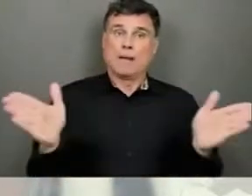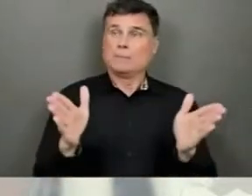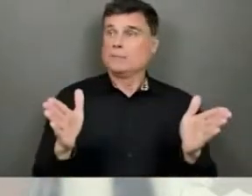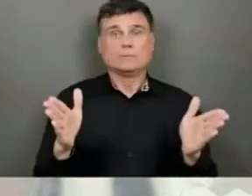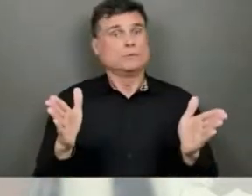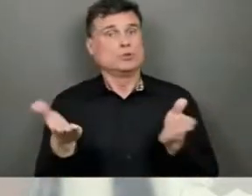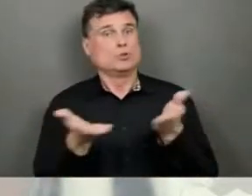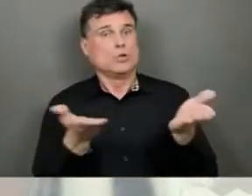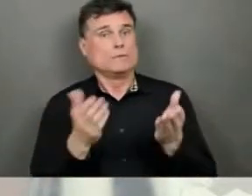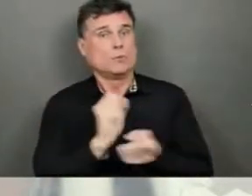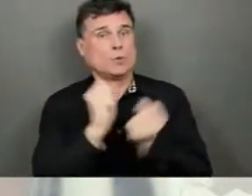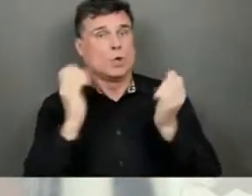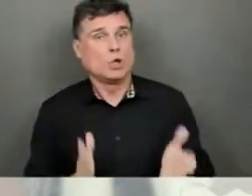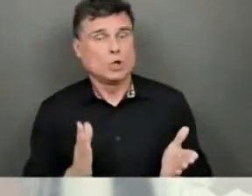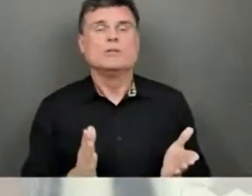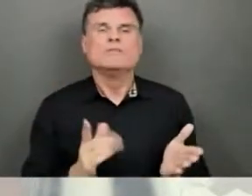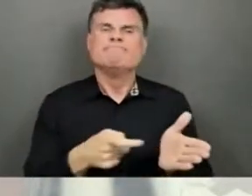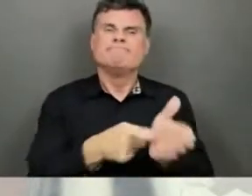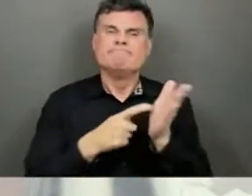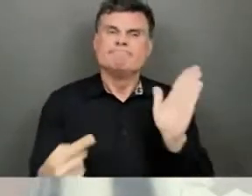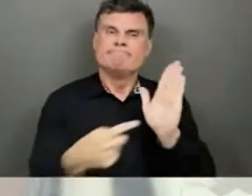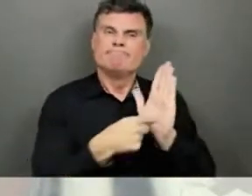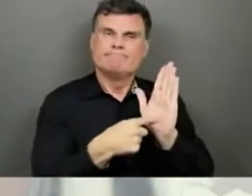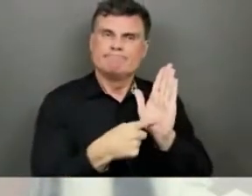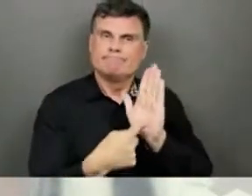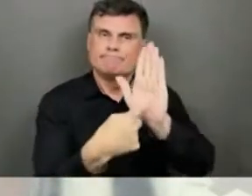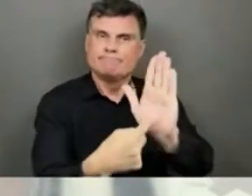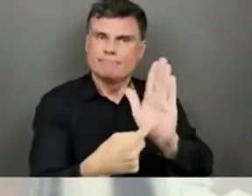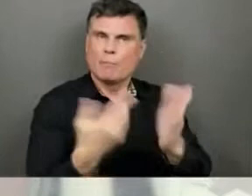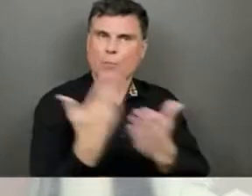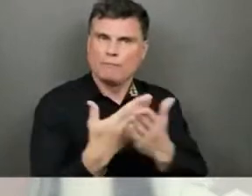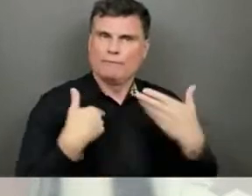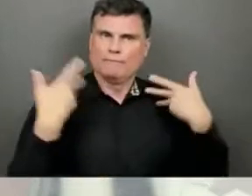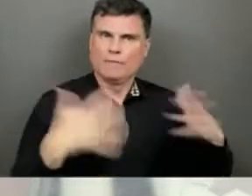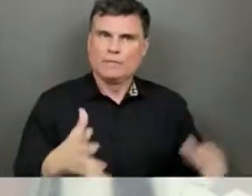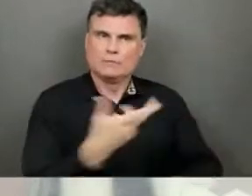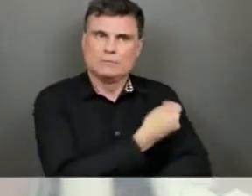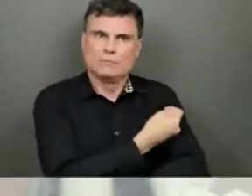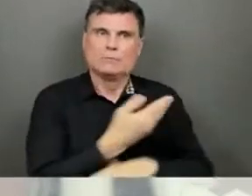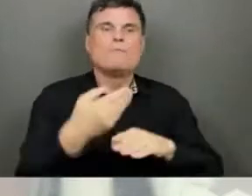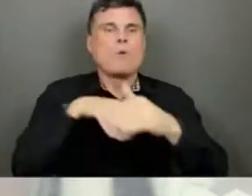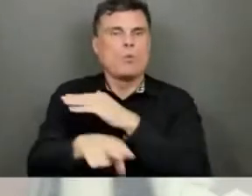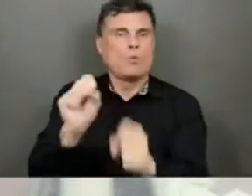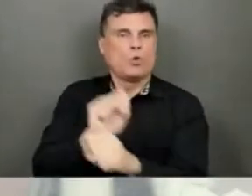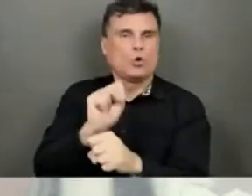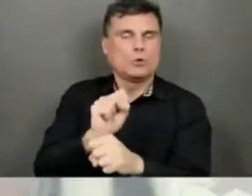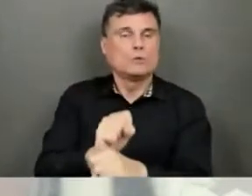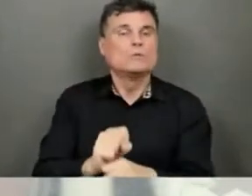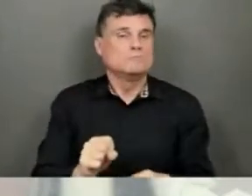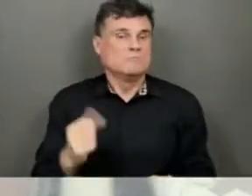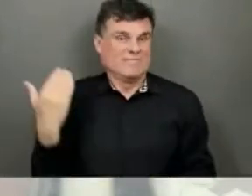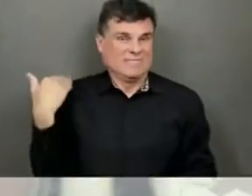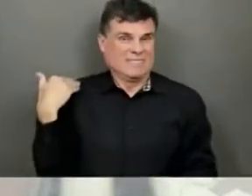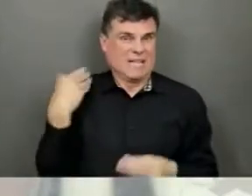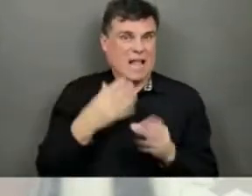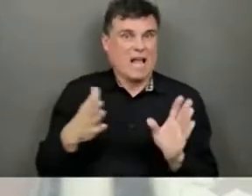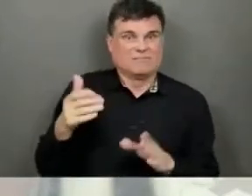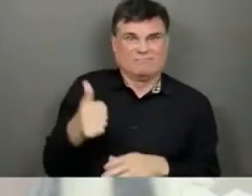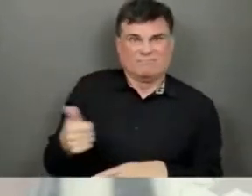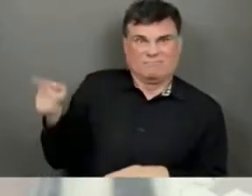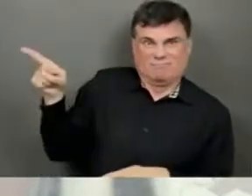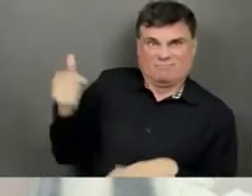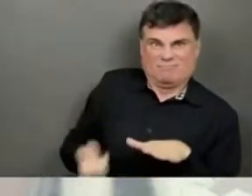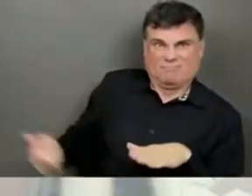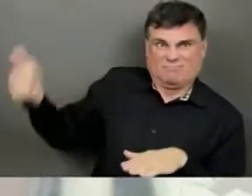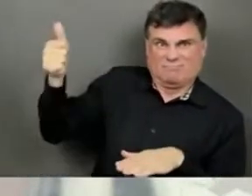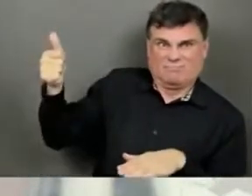of vaccination against COVID-19. This decision was announced by the head of the Public Service, Shannon